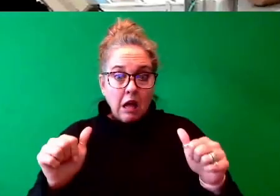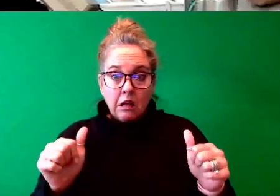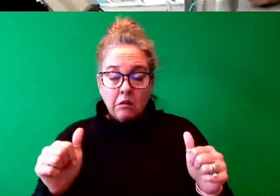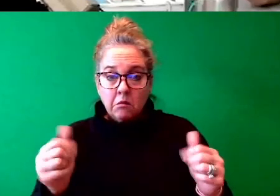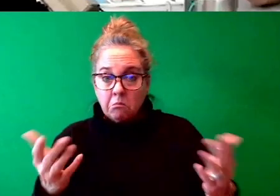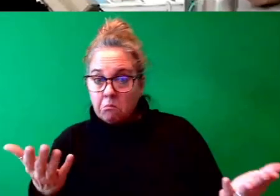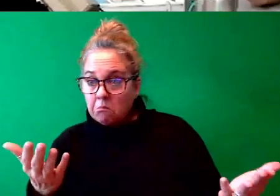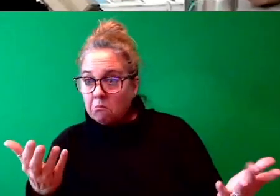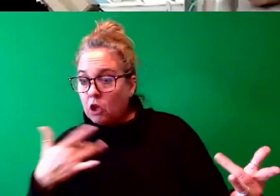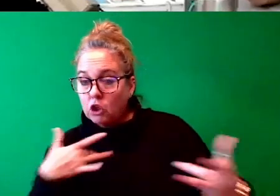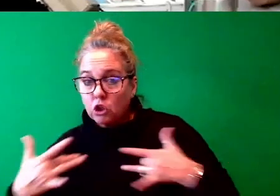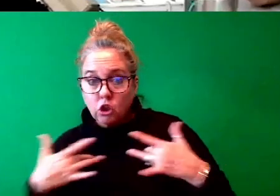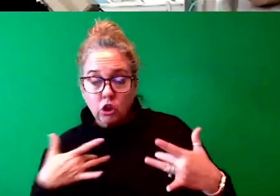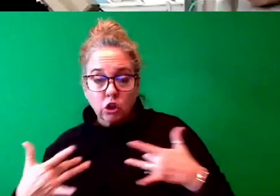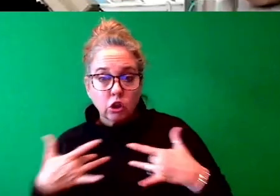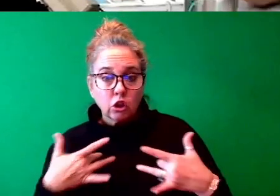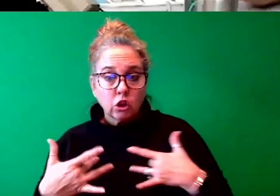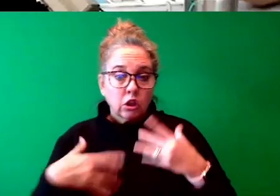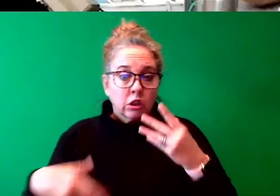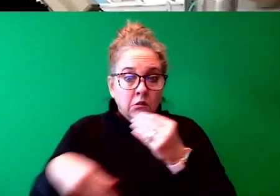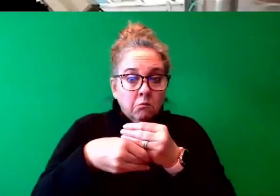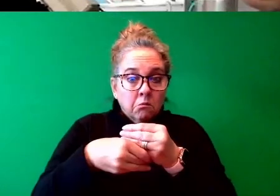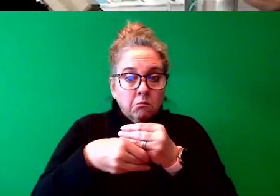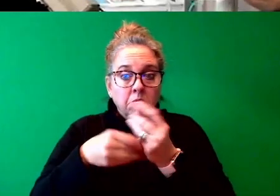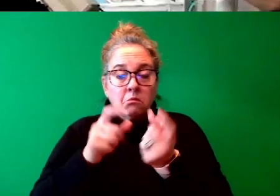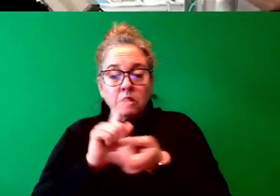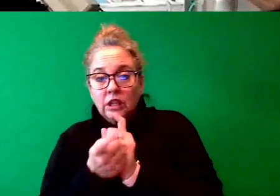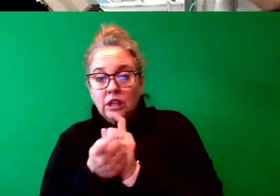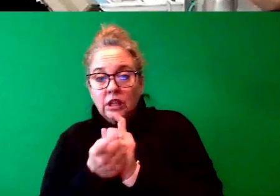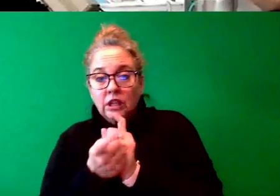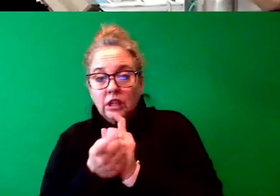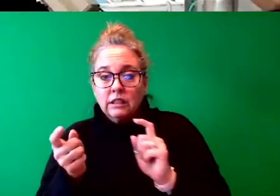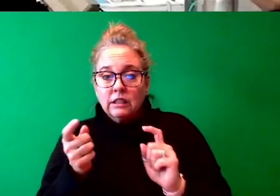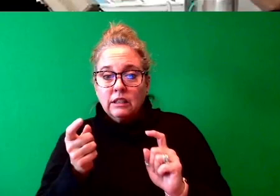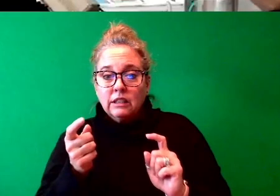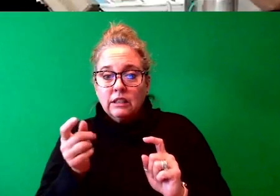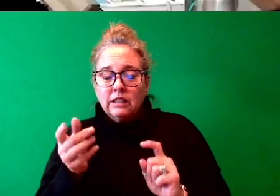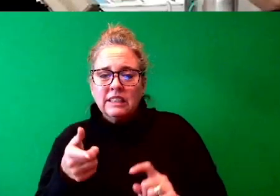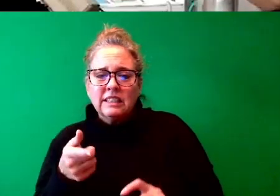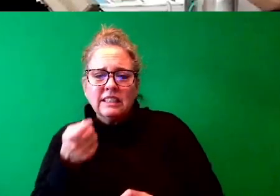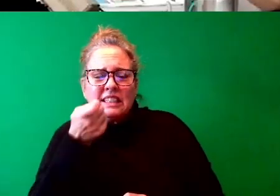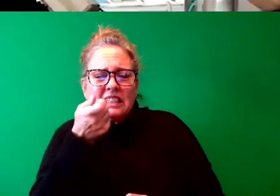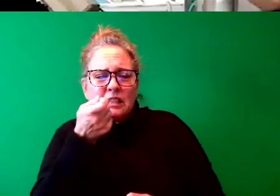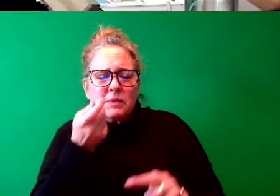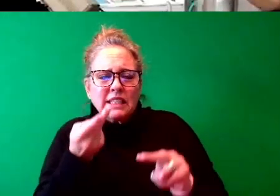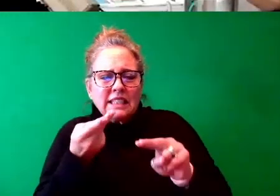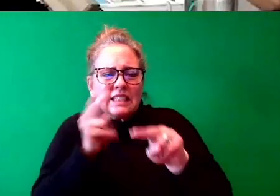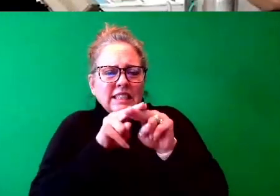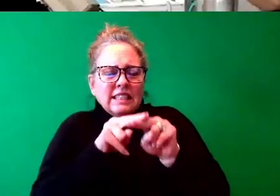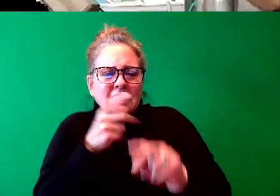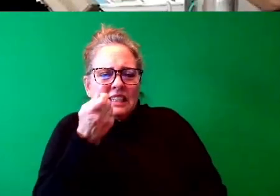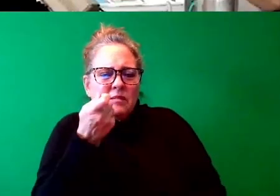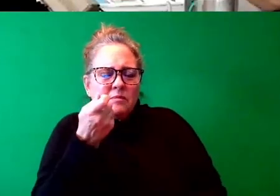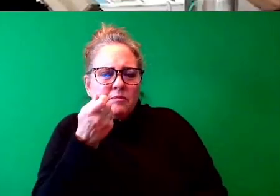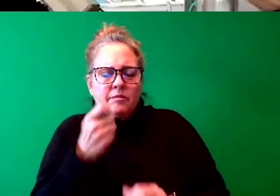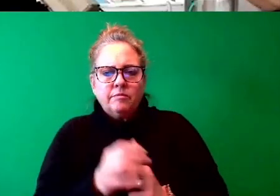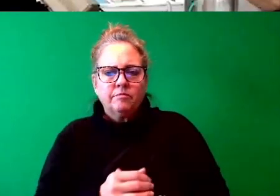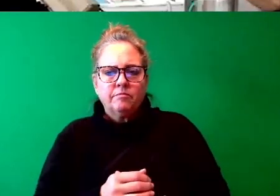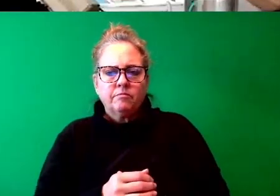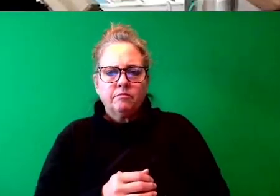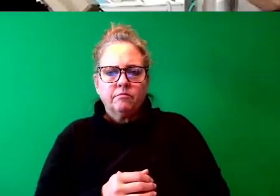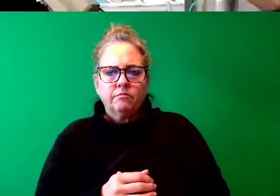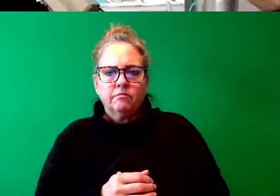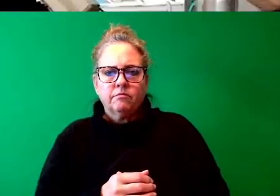Sam? It had a slight increase, but programmatic changes, I would defer to Brenda or Melissa.